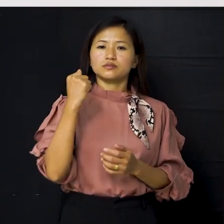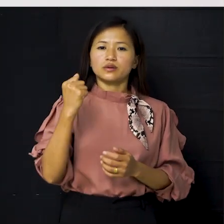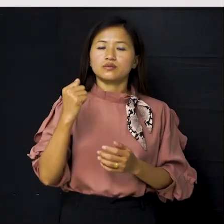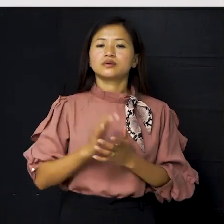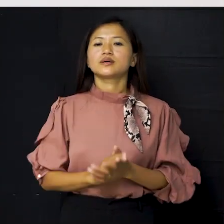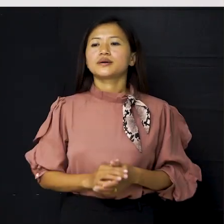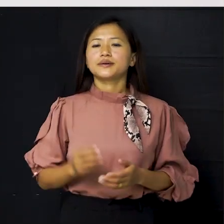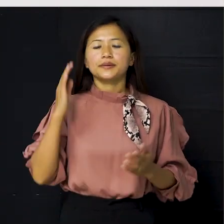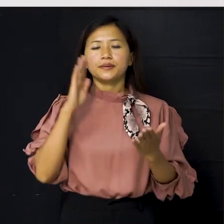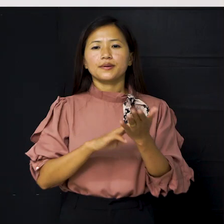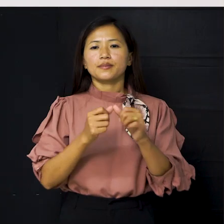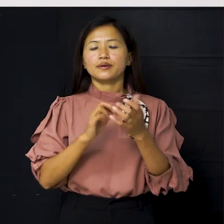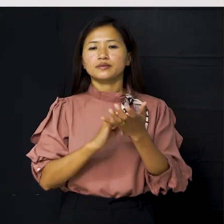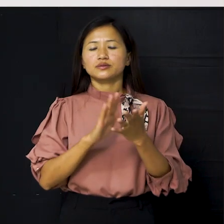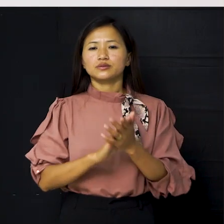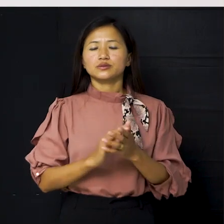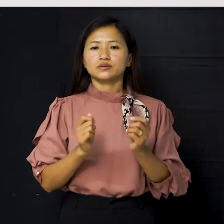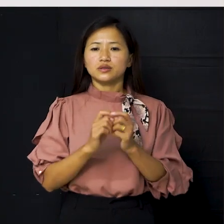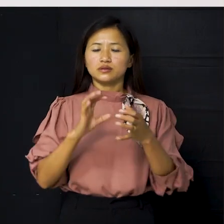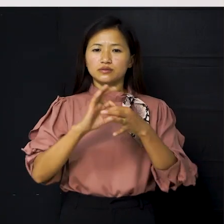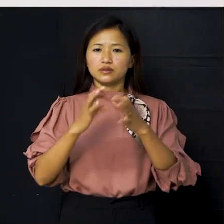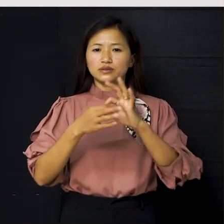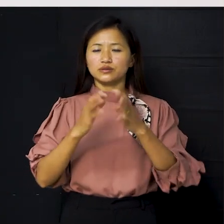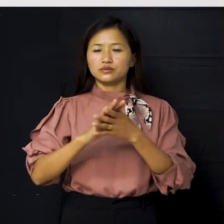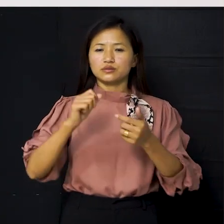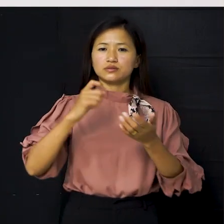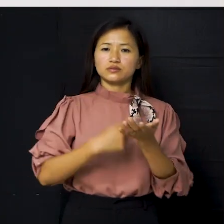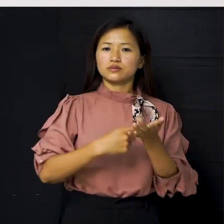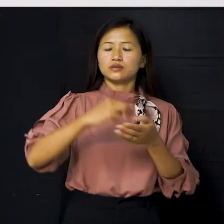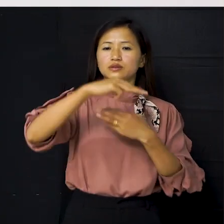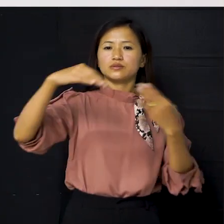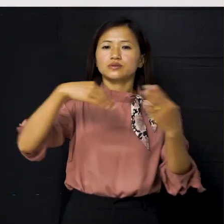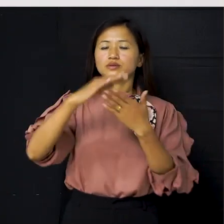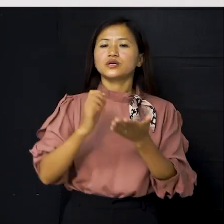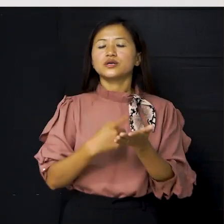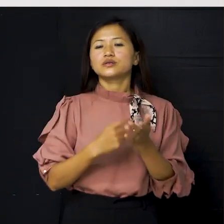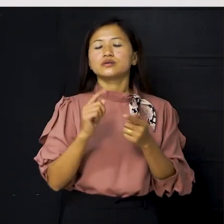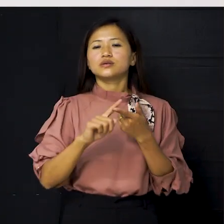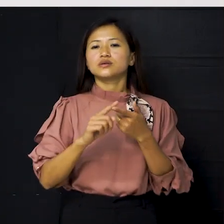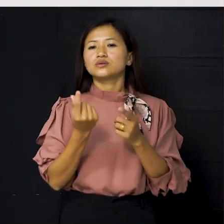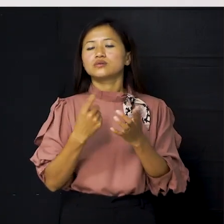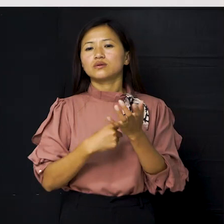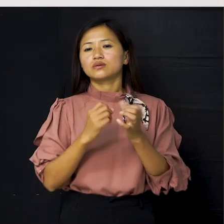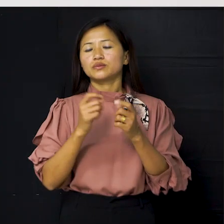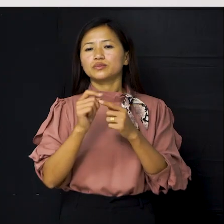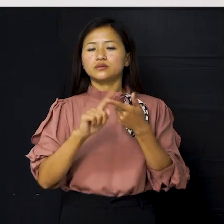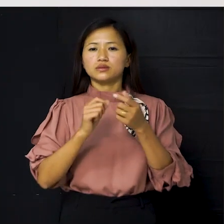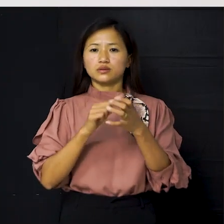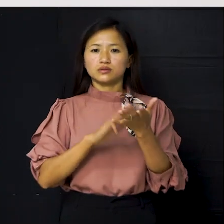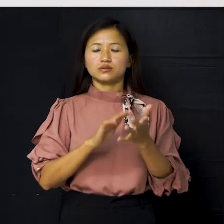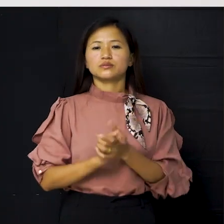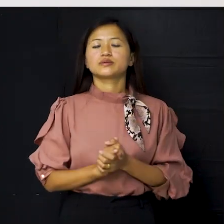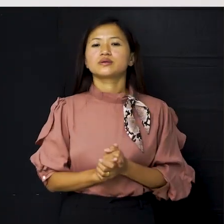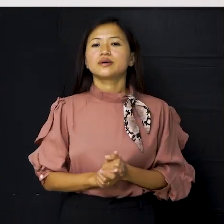He maintained trade relations with the European rulers, and even the visitors